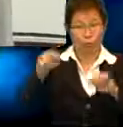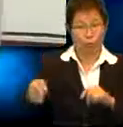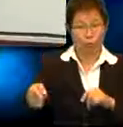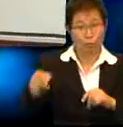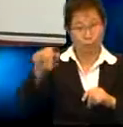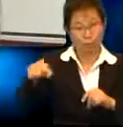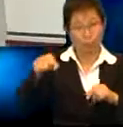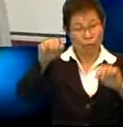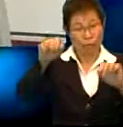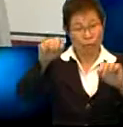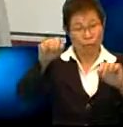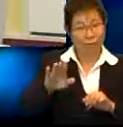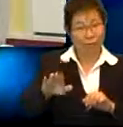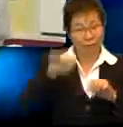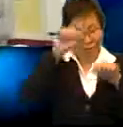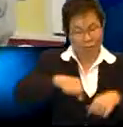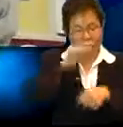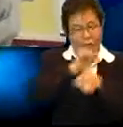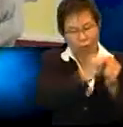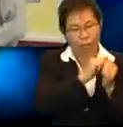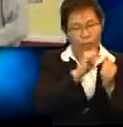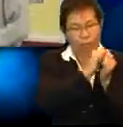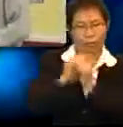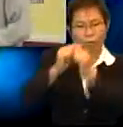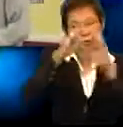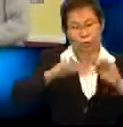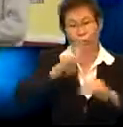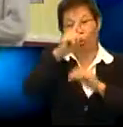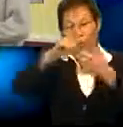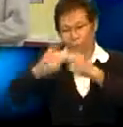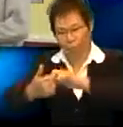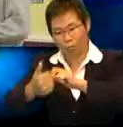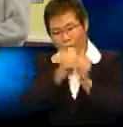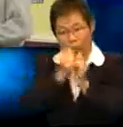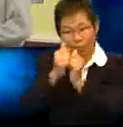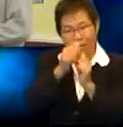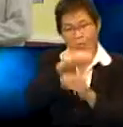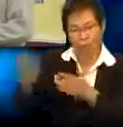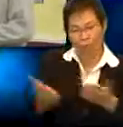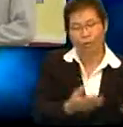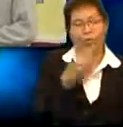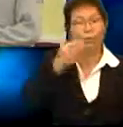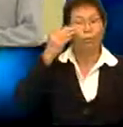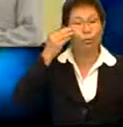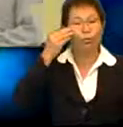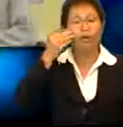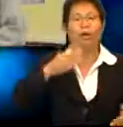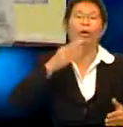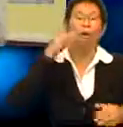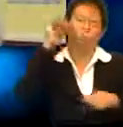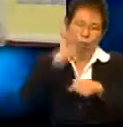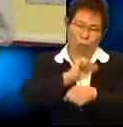You can work together to solve one problem and bring the rest